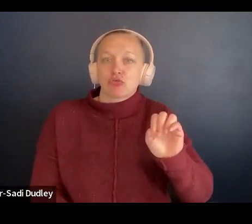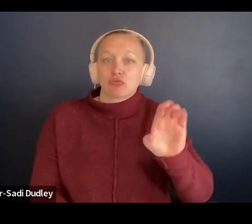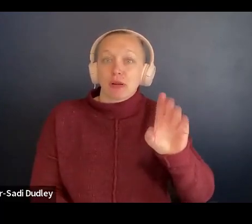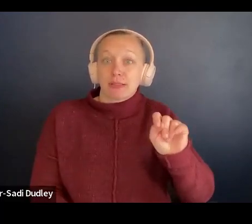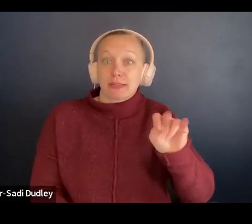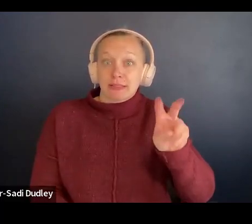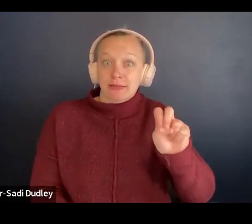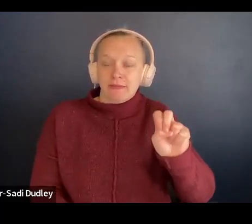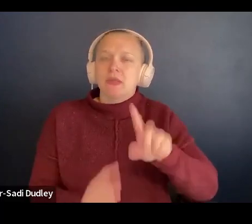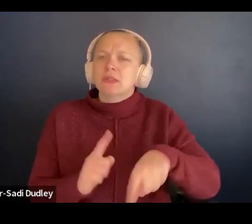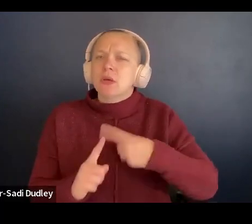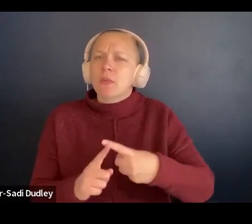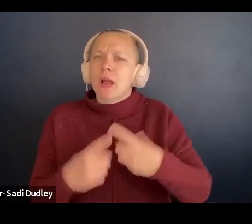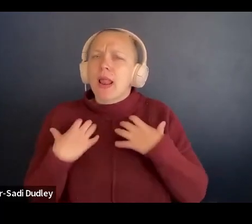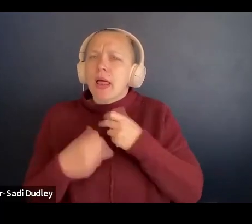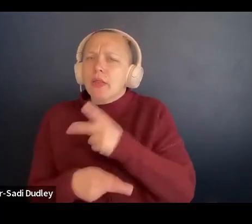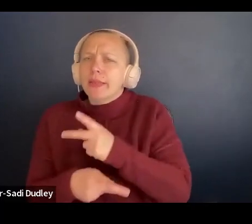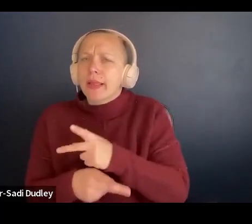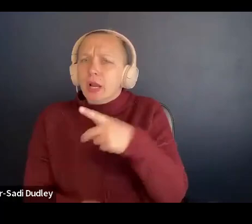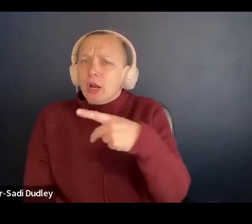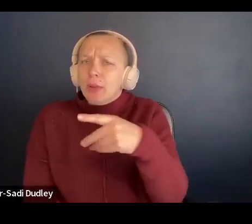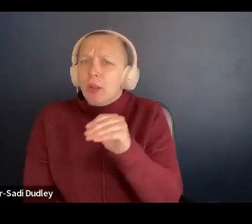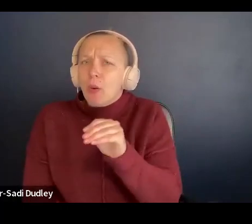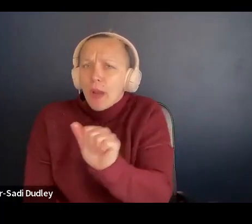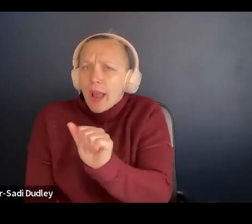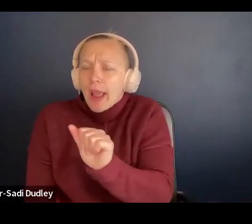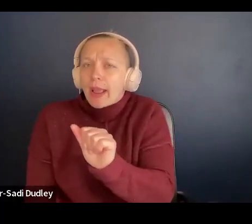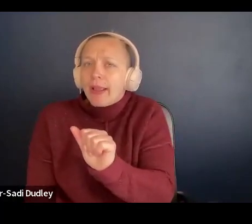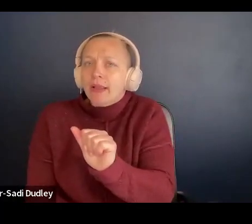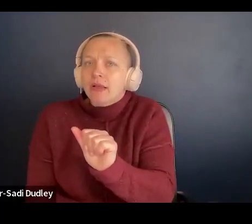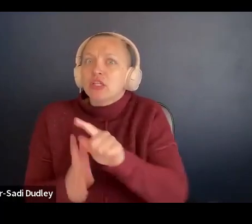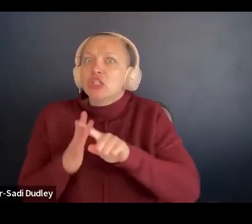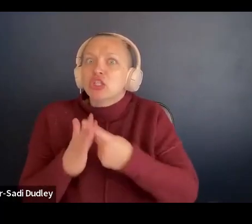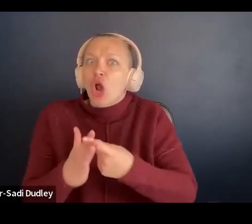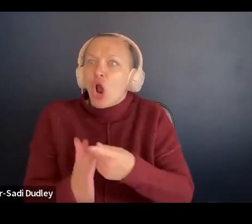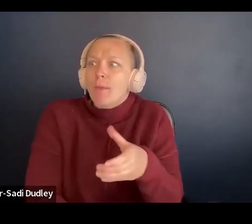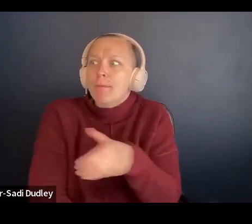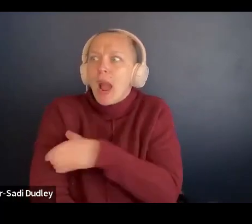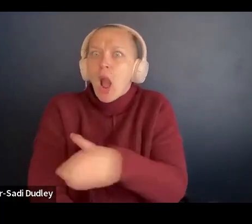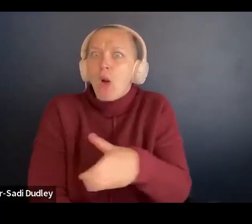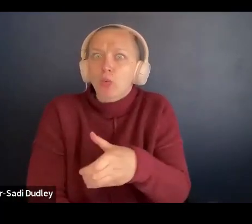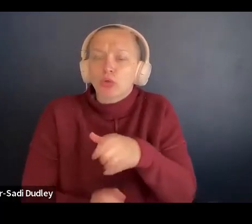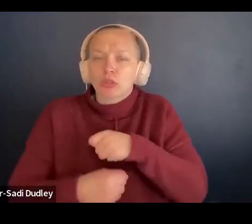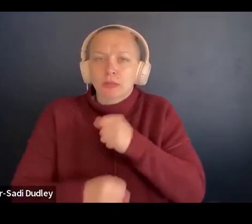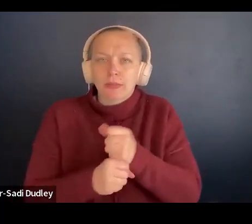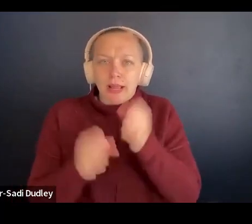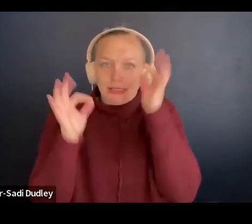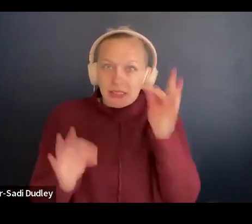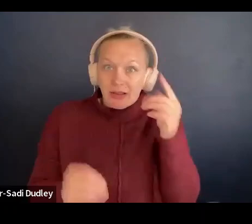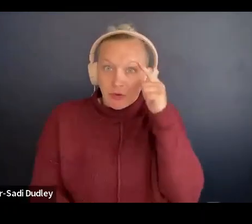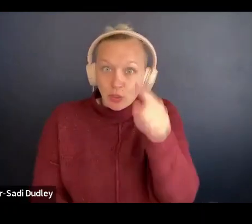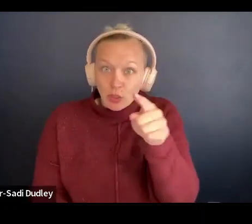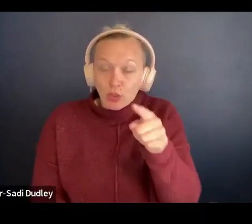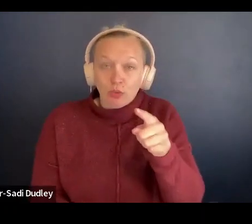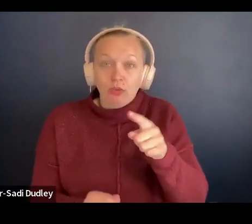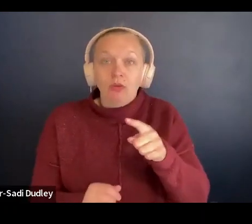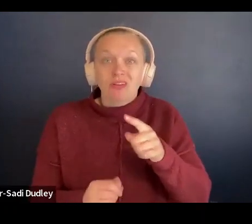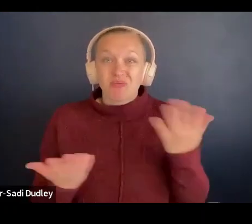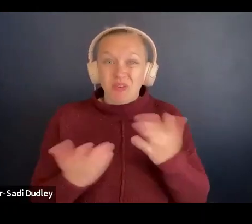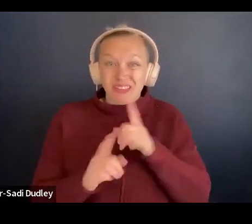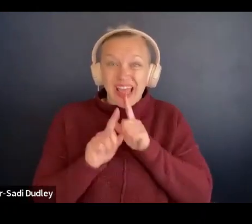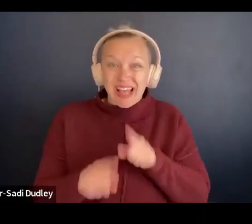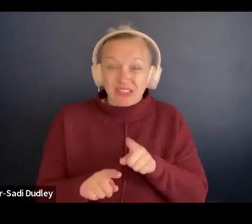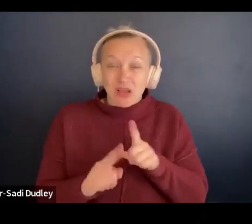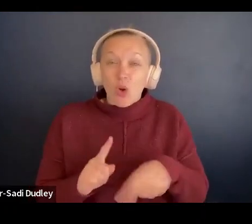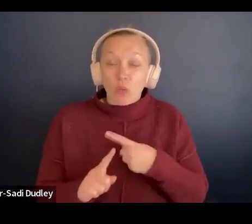POA begin having the power to make decisions for you? And the answer is when you are no longer